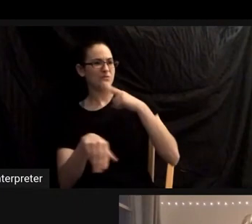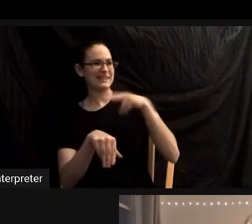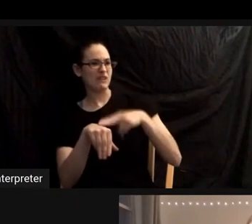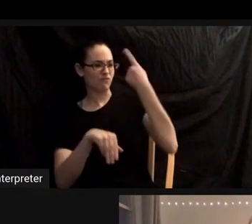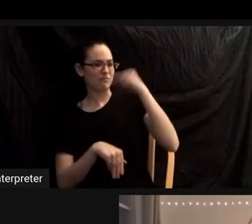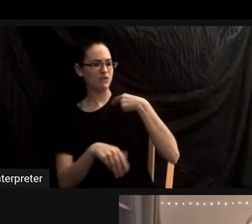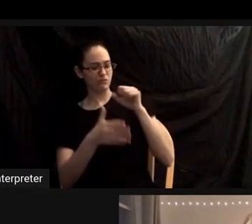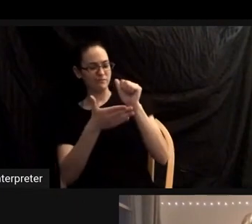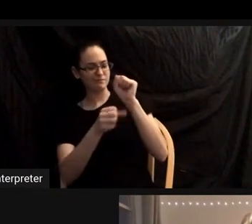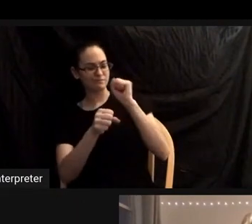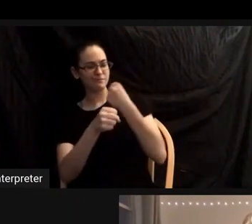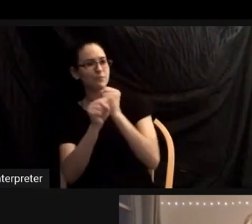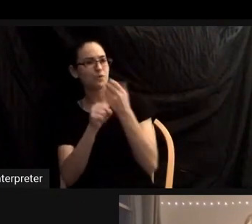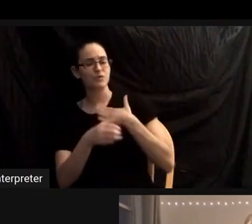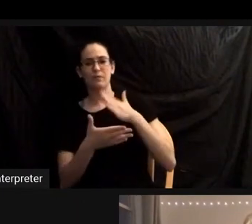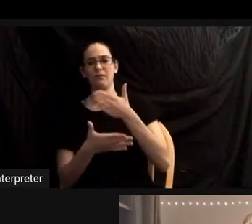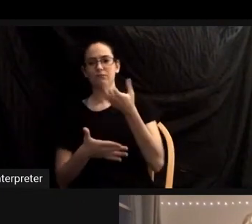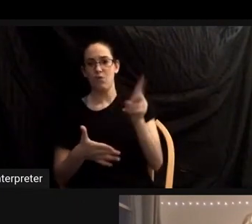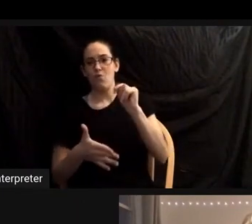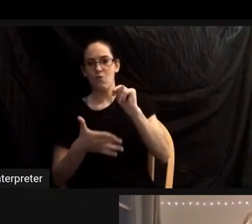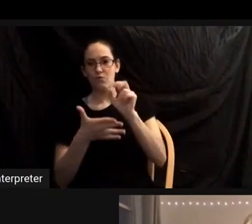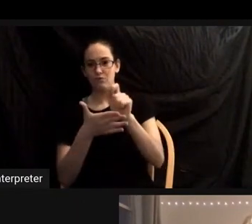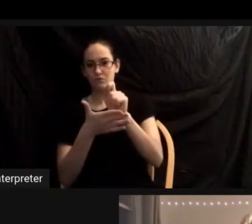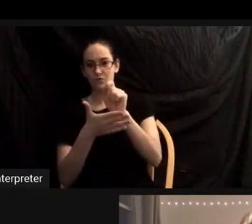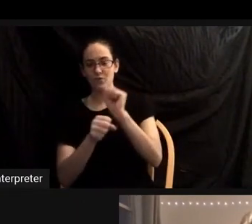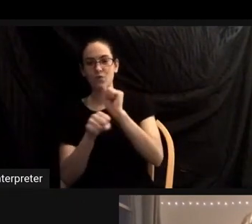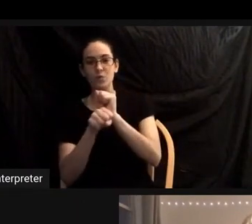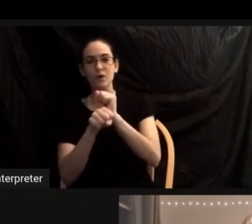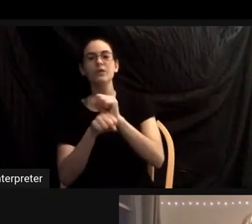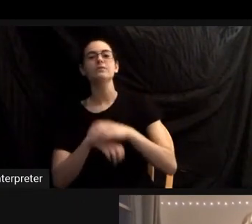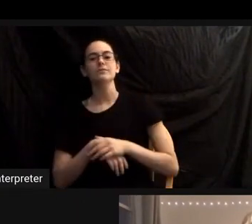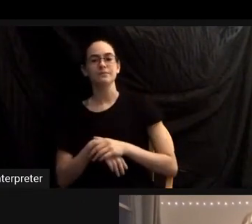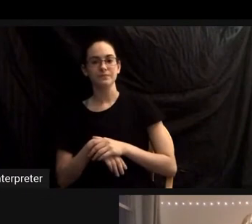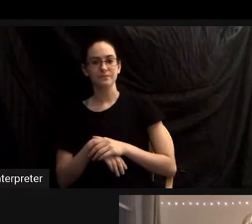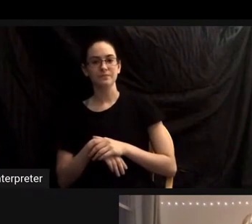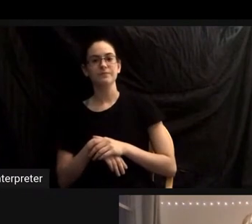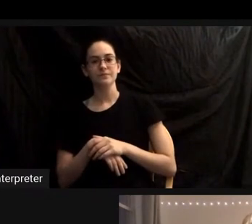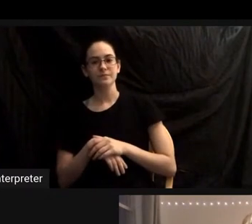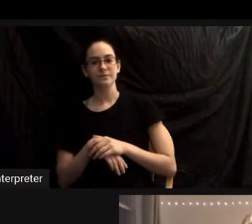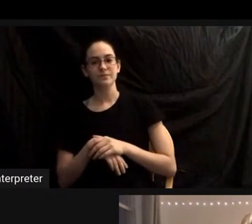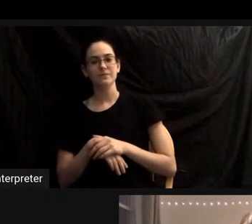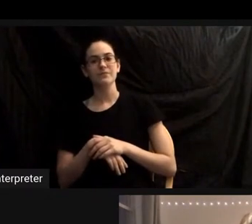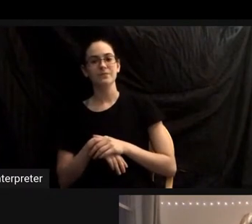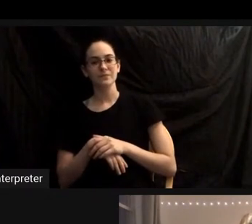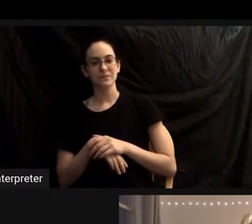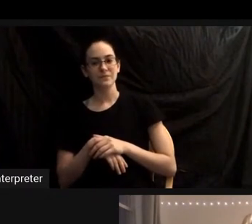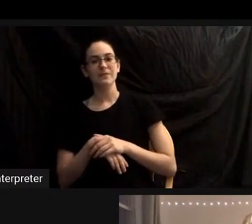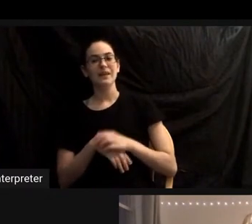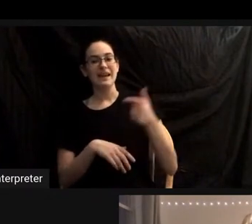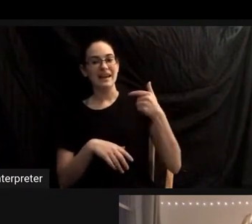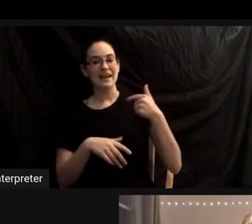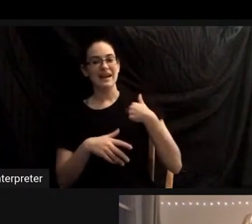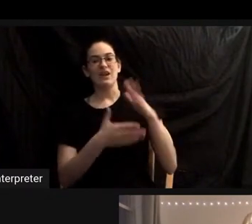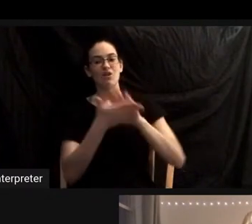in college, doing club theater rather than department theater, where it was all of us figuring it out on our own in